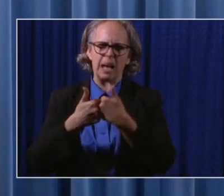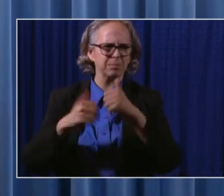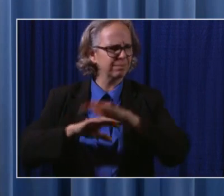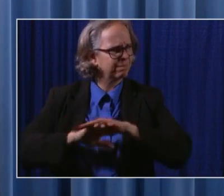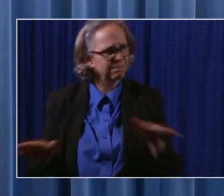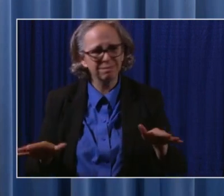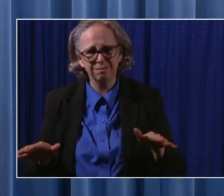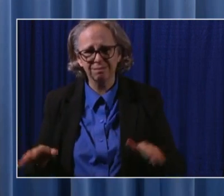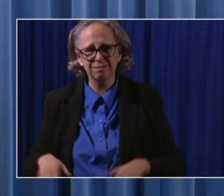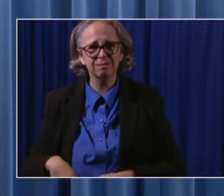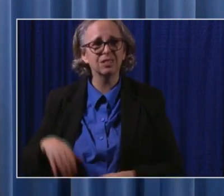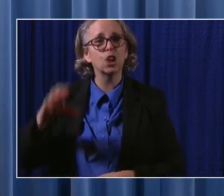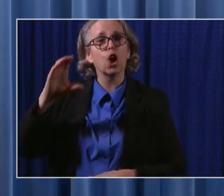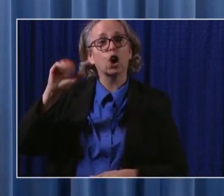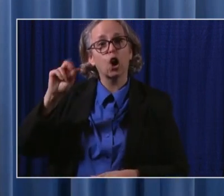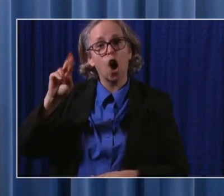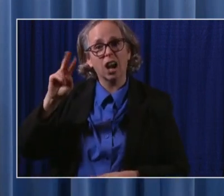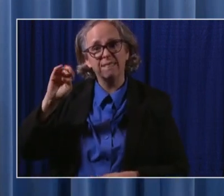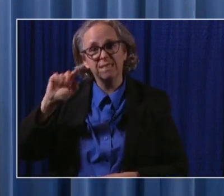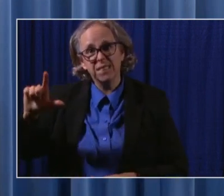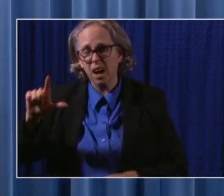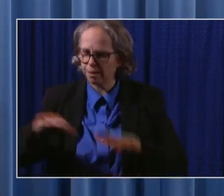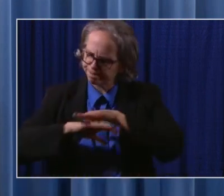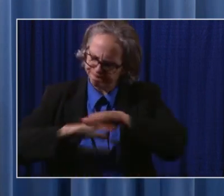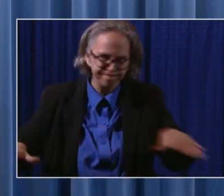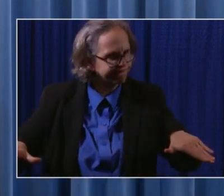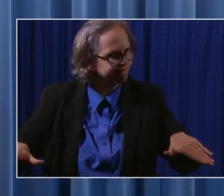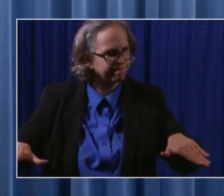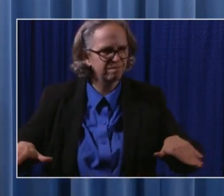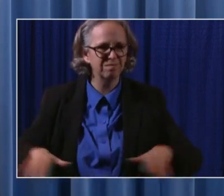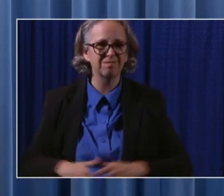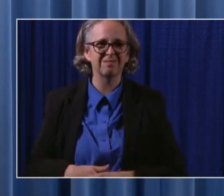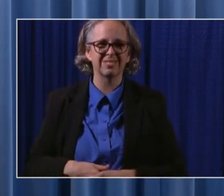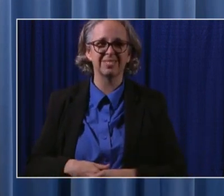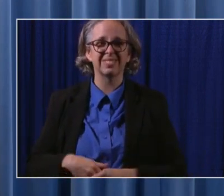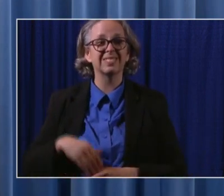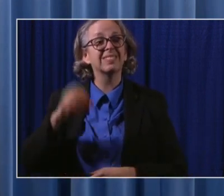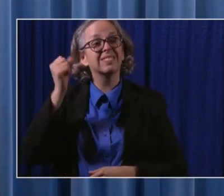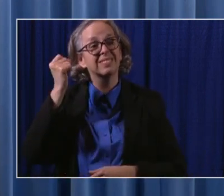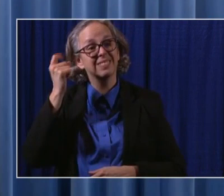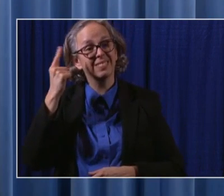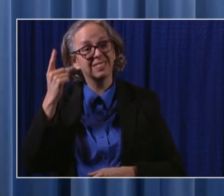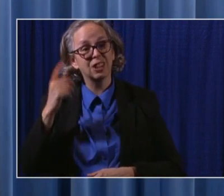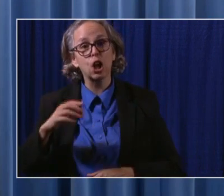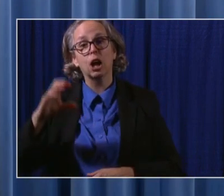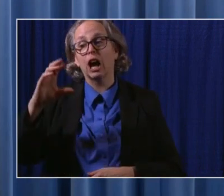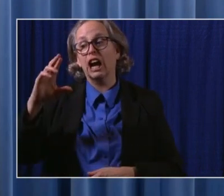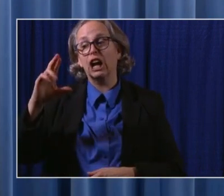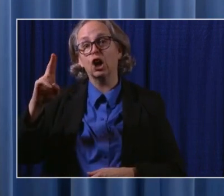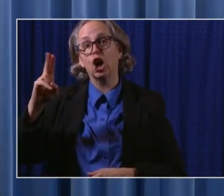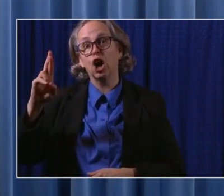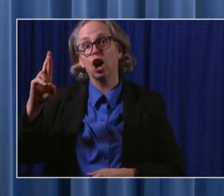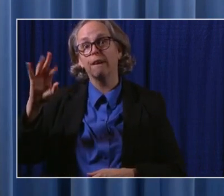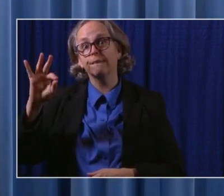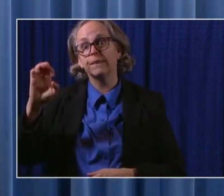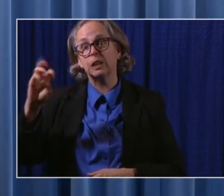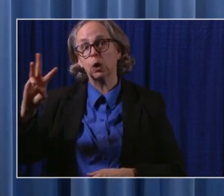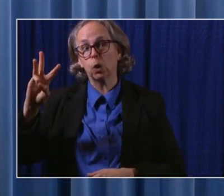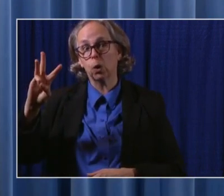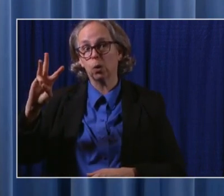of a show that might go later than that, or a reason to be on the fairgrounds, a curfew at 10